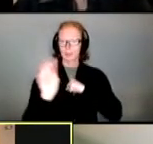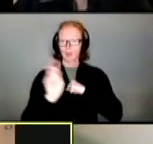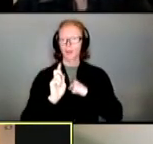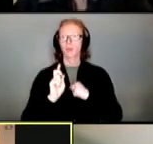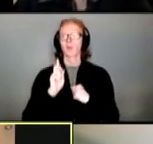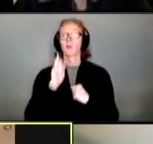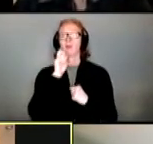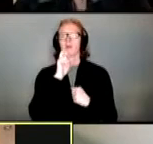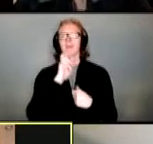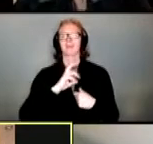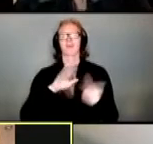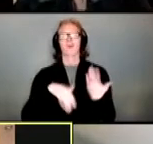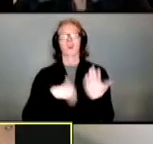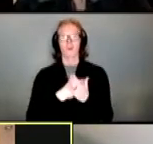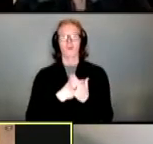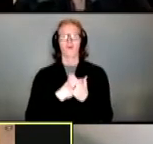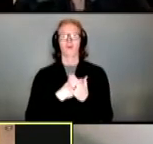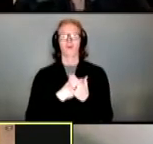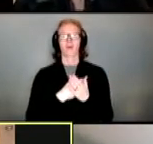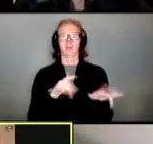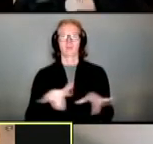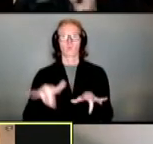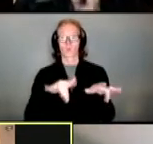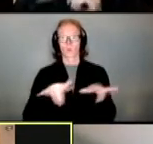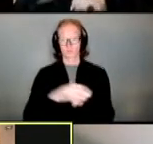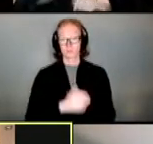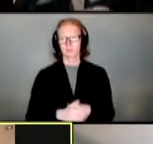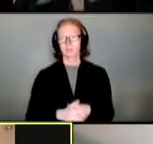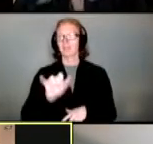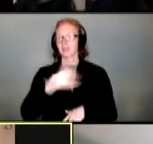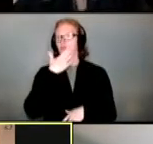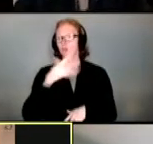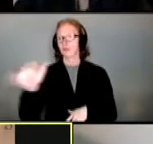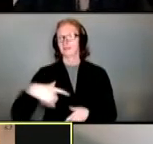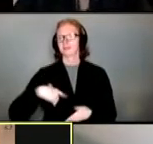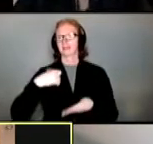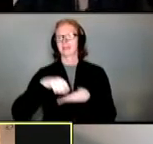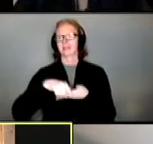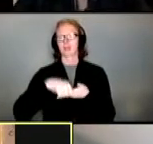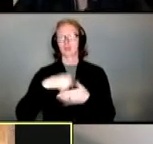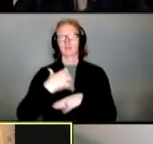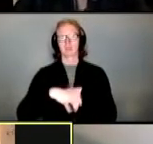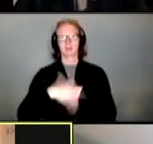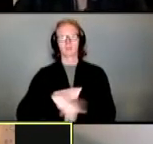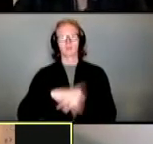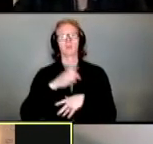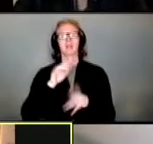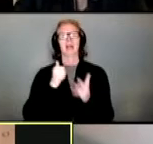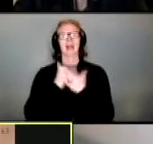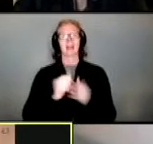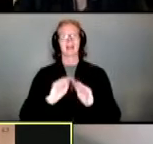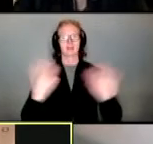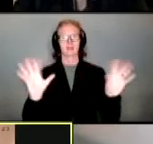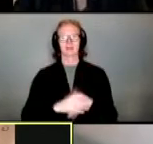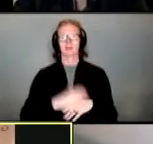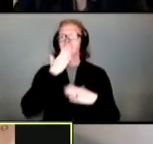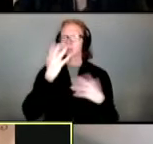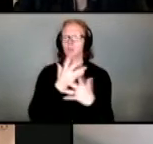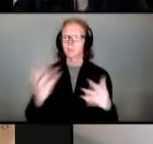footage. So those are a great place. If you look at their letter, it's a great place to get a starting point. So thank you so